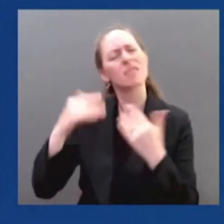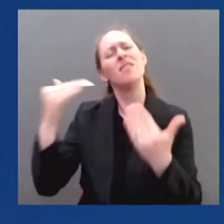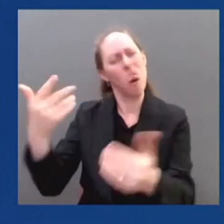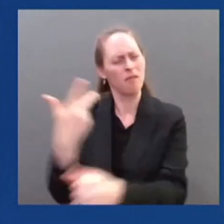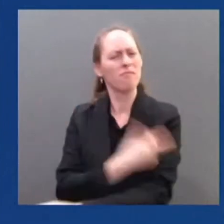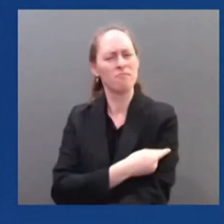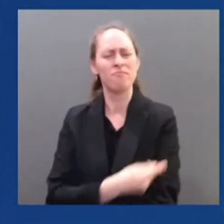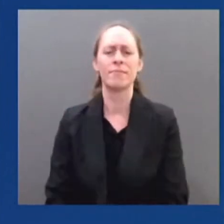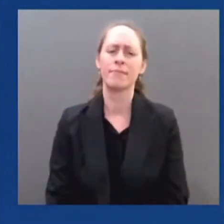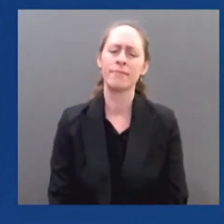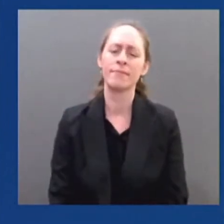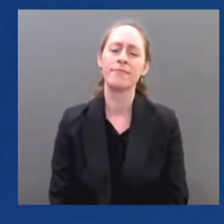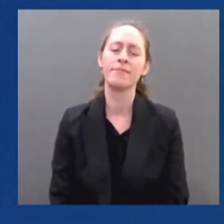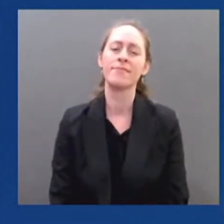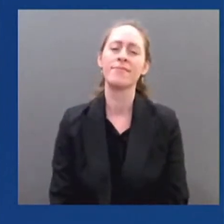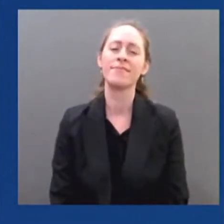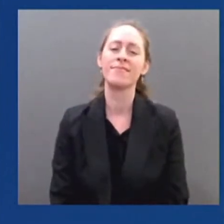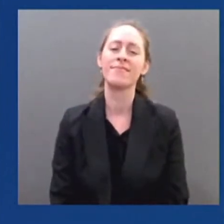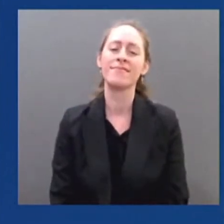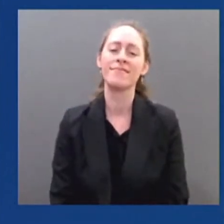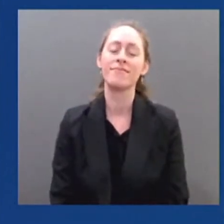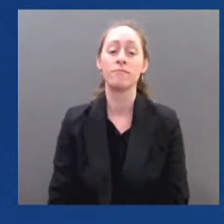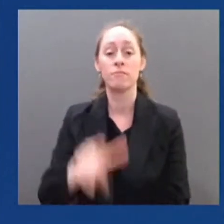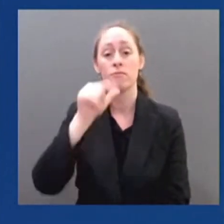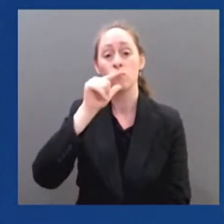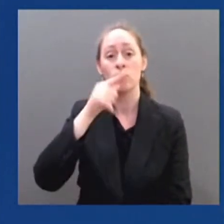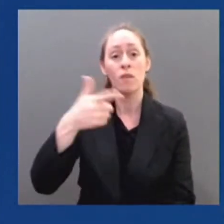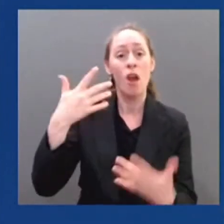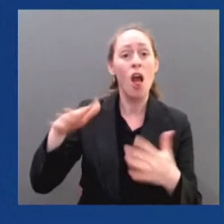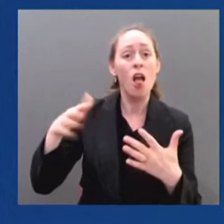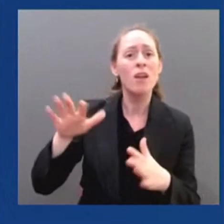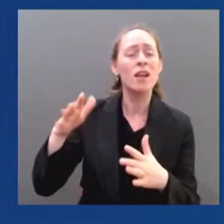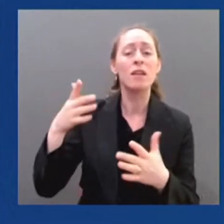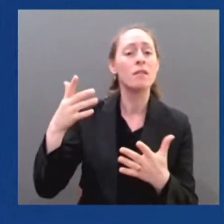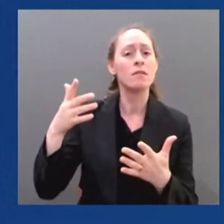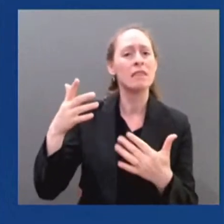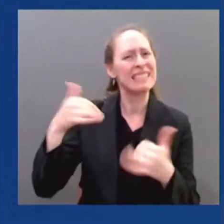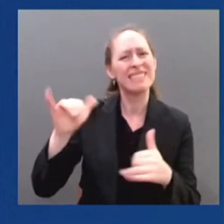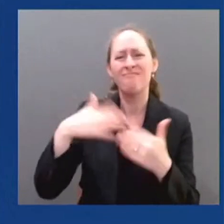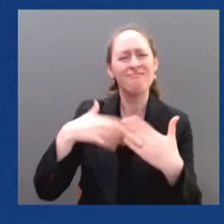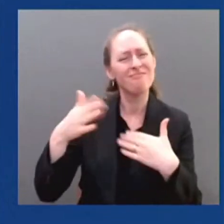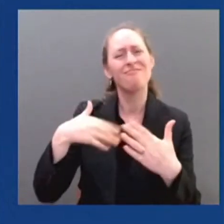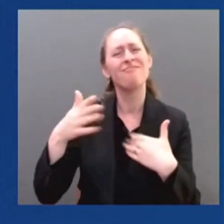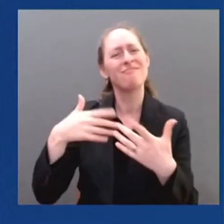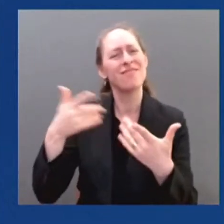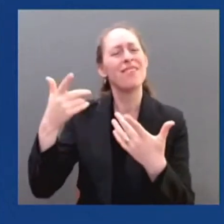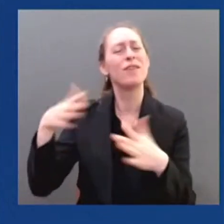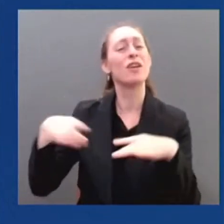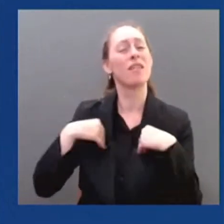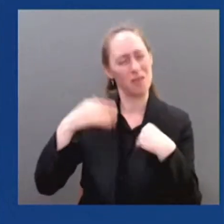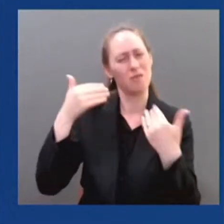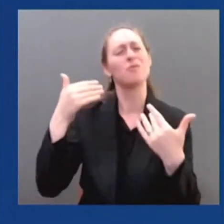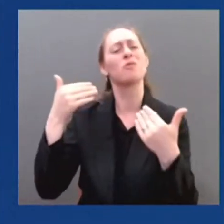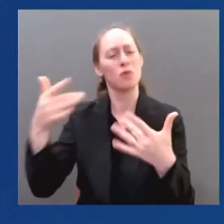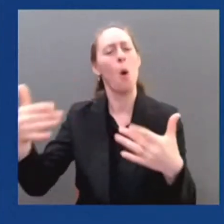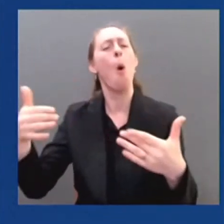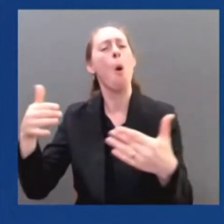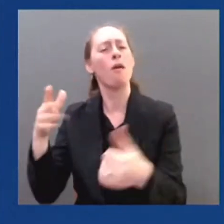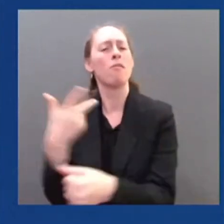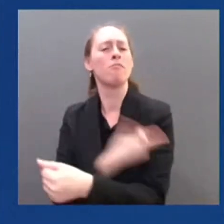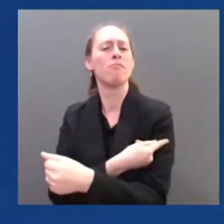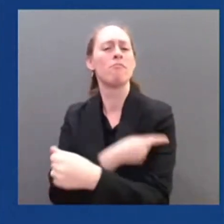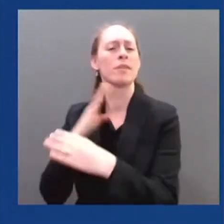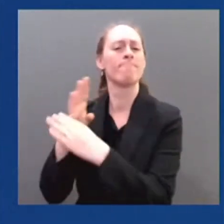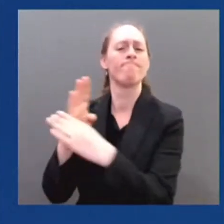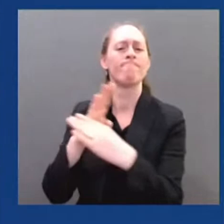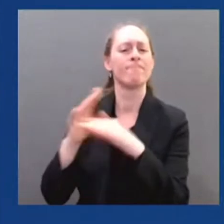immunity results in a broader neutralizing antibody response, that is broader protection against variants compared with infection-induced